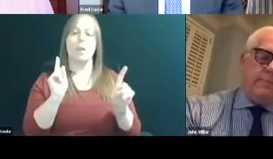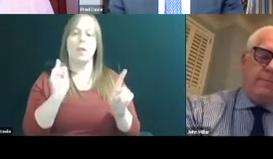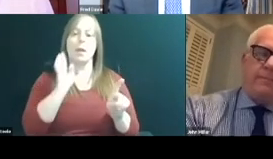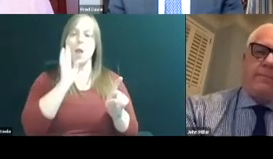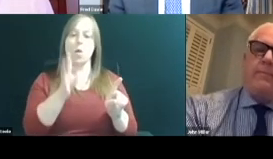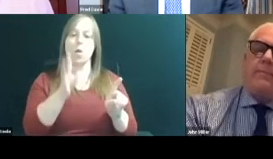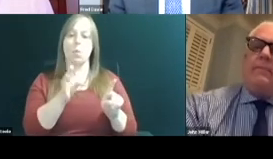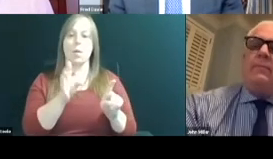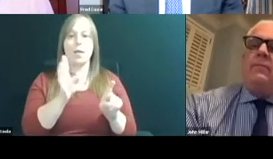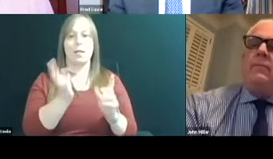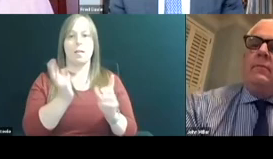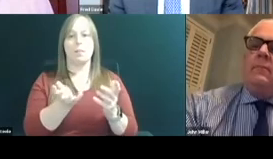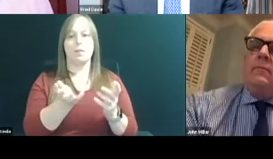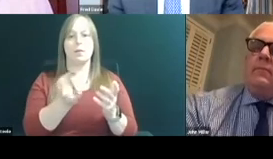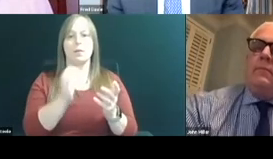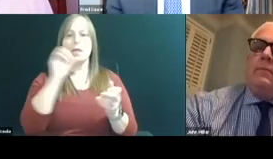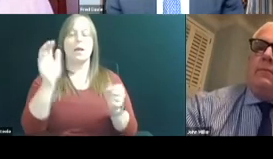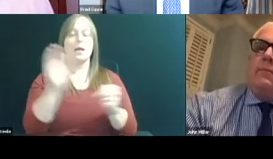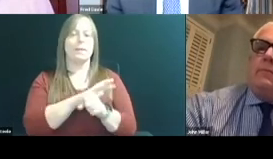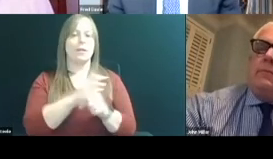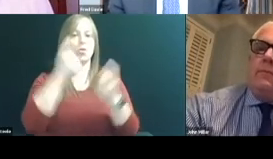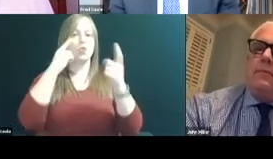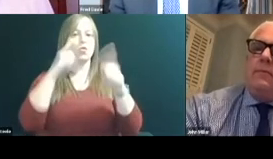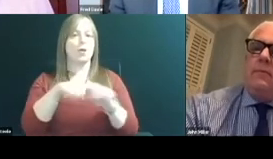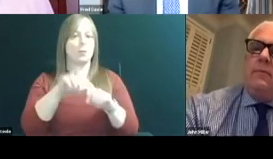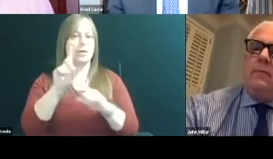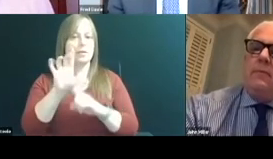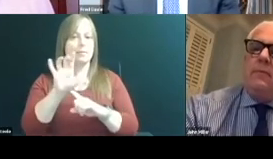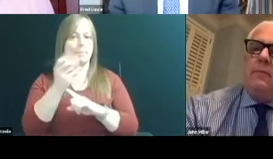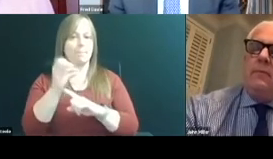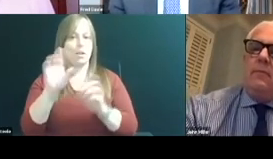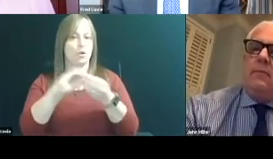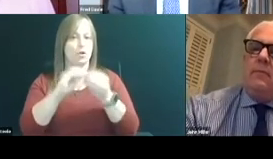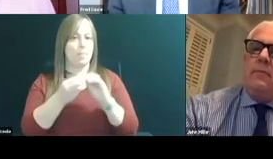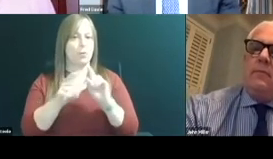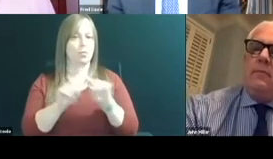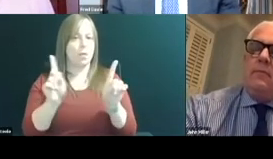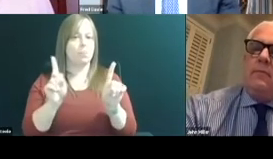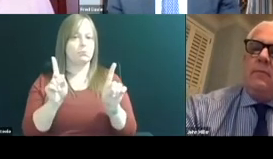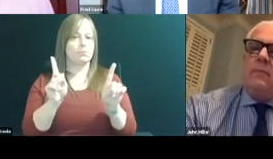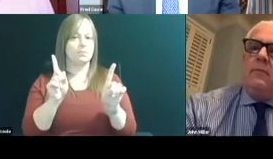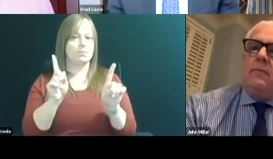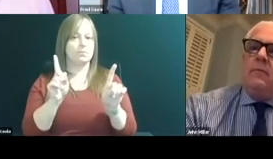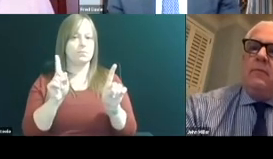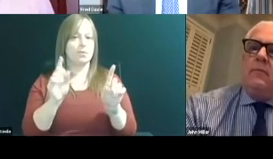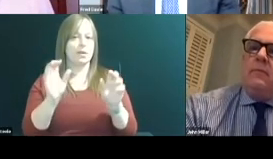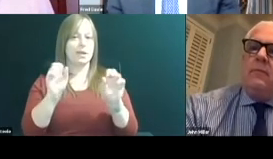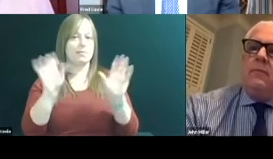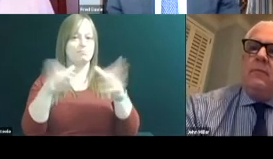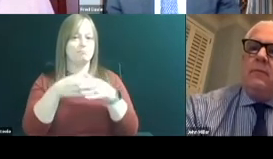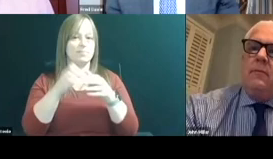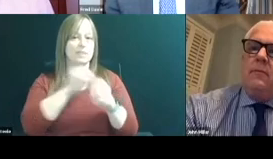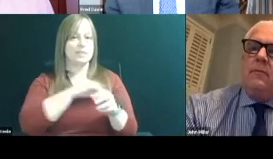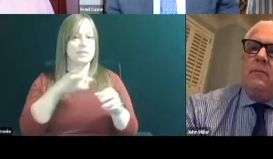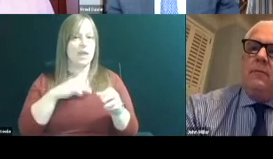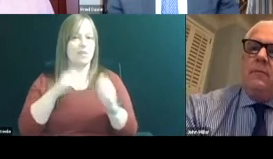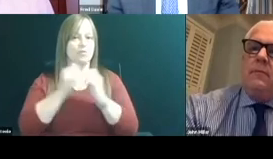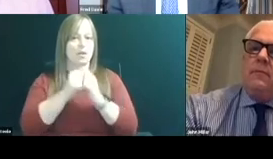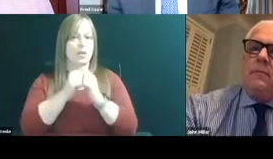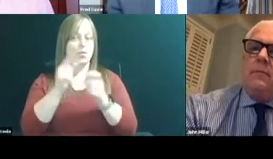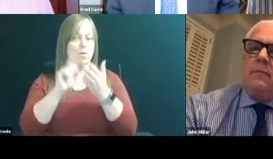would not totally agree with Deputy Commissioner Miller's numbers, but we'll get our staffs together and we'll work through